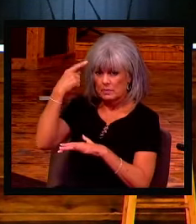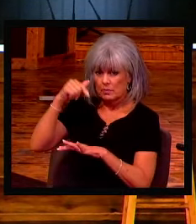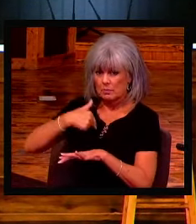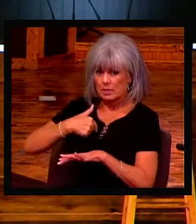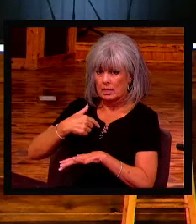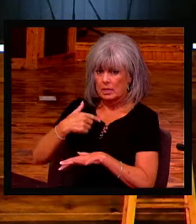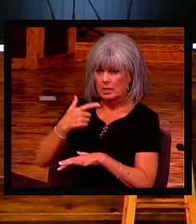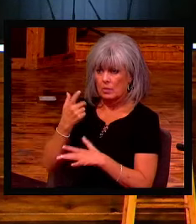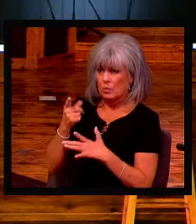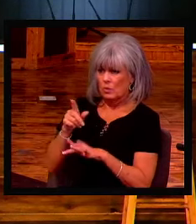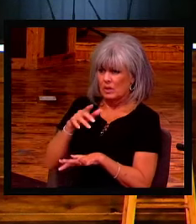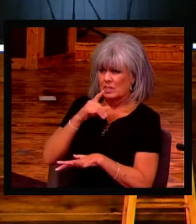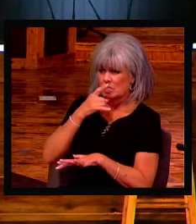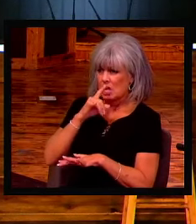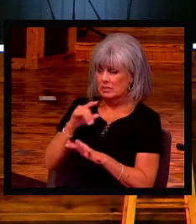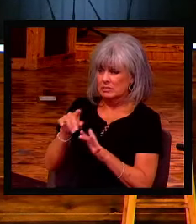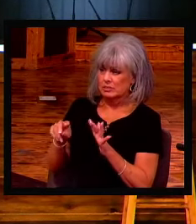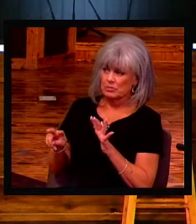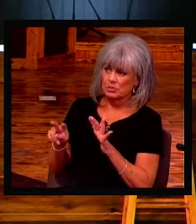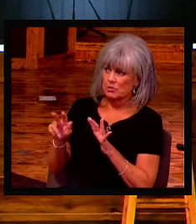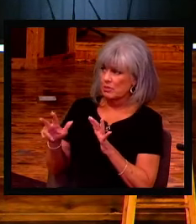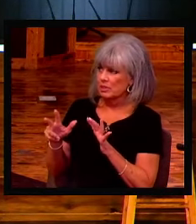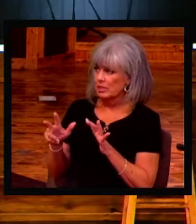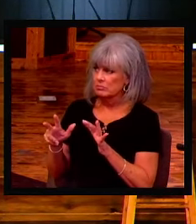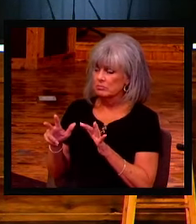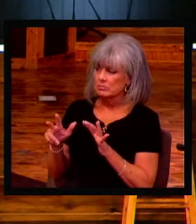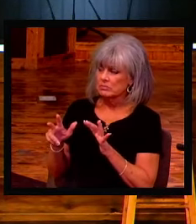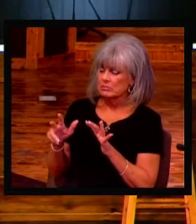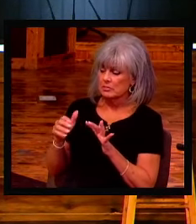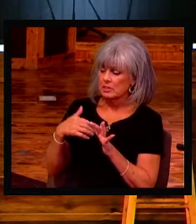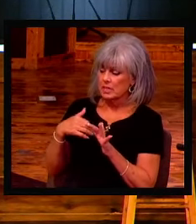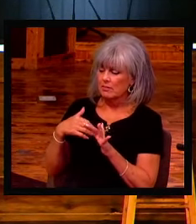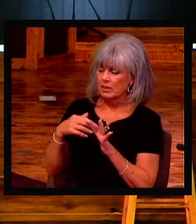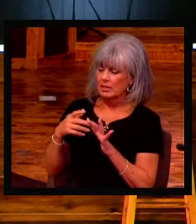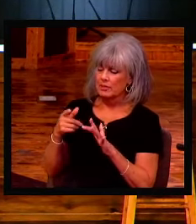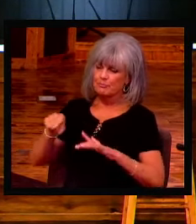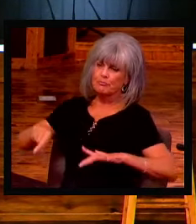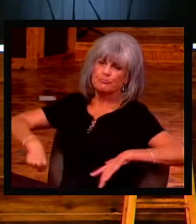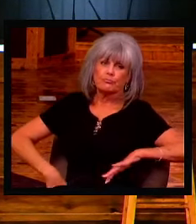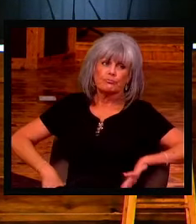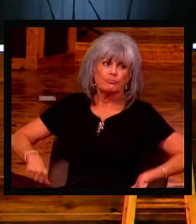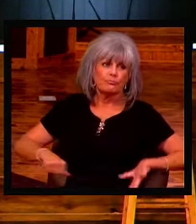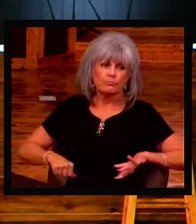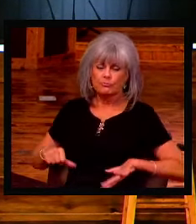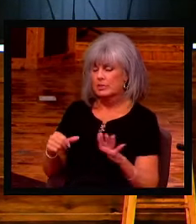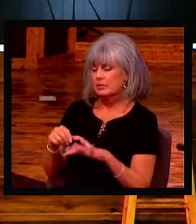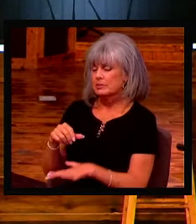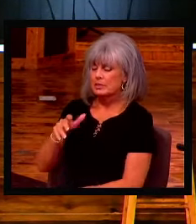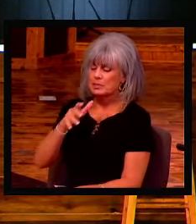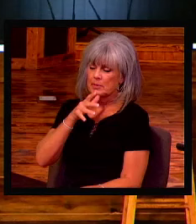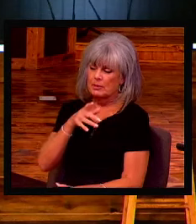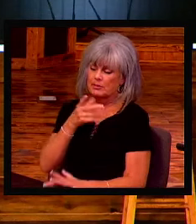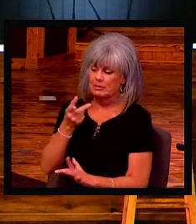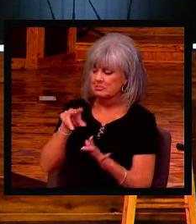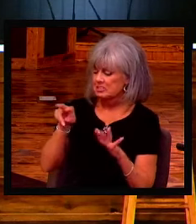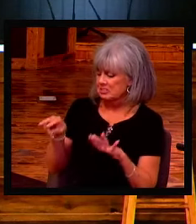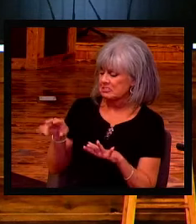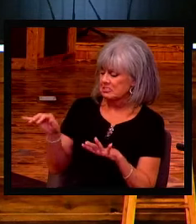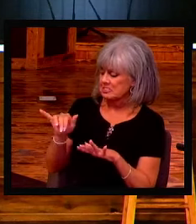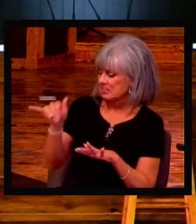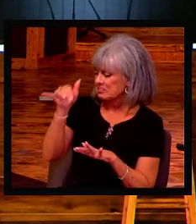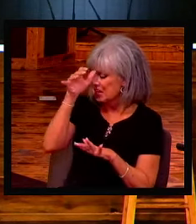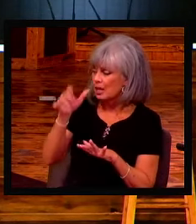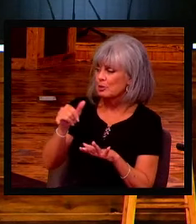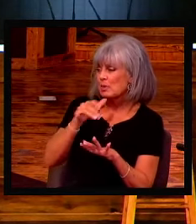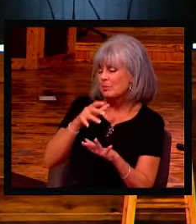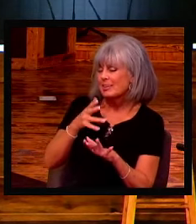child is, I don't know, 2 or 3, and they got a little sassy mouth, and they're like, oh, she's just like her mama, or just like her daddy.